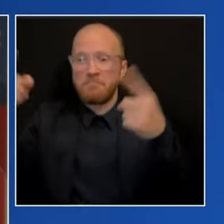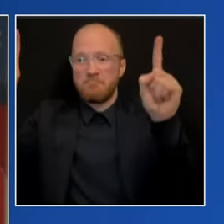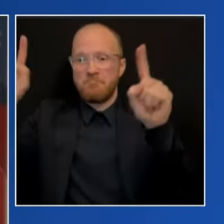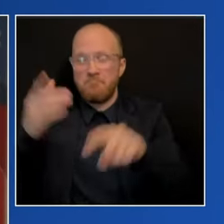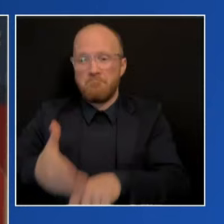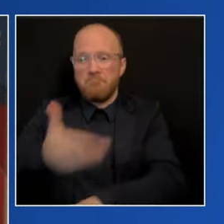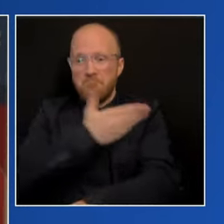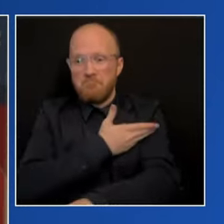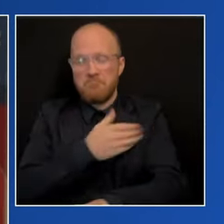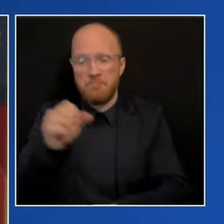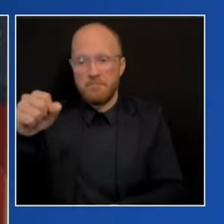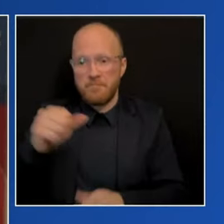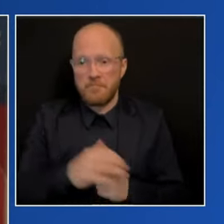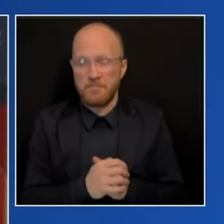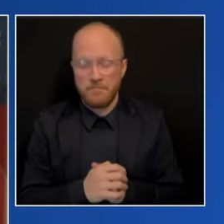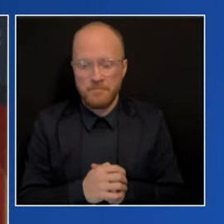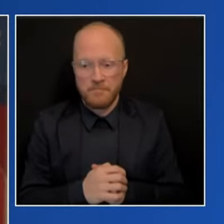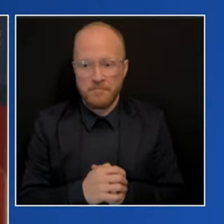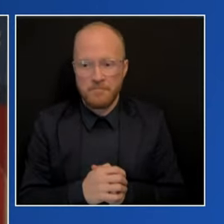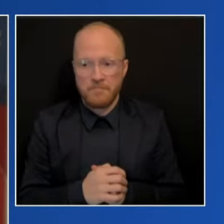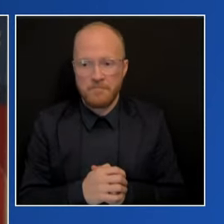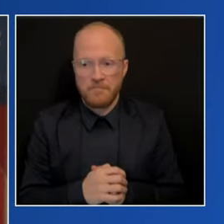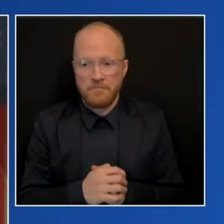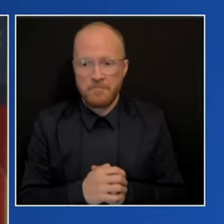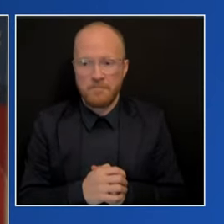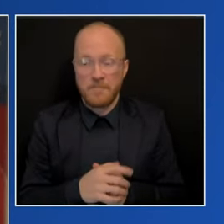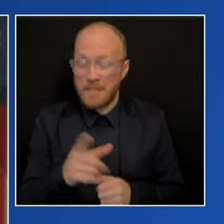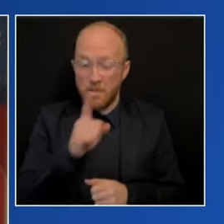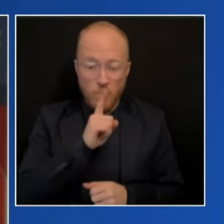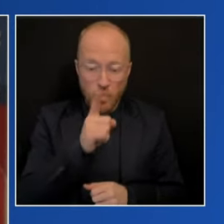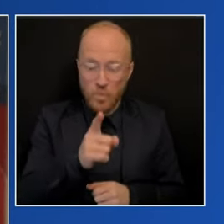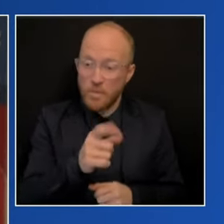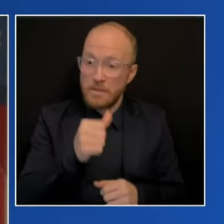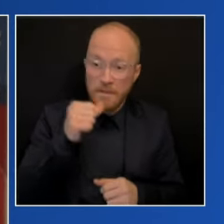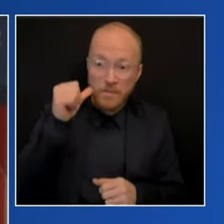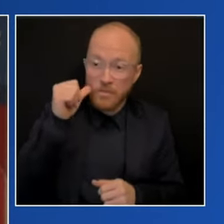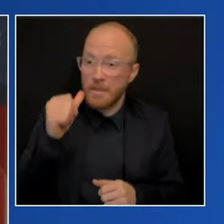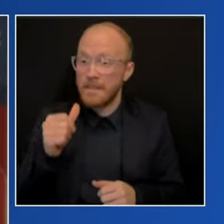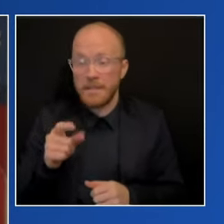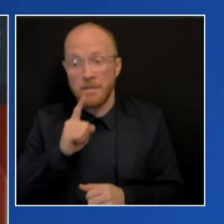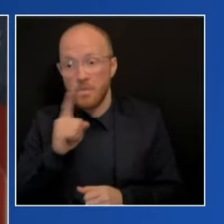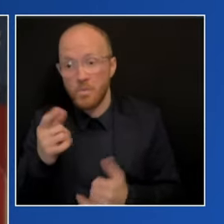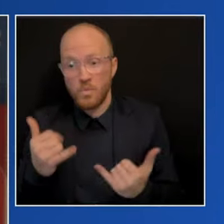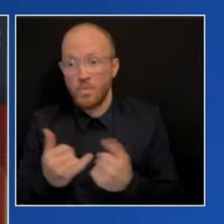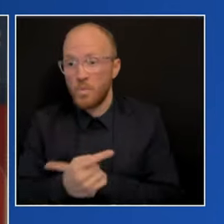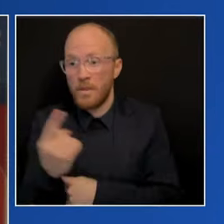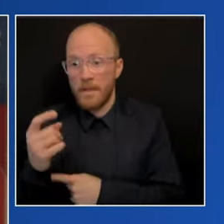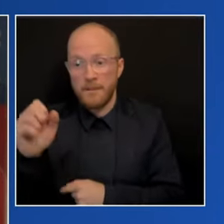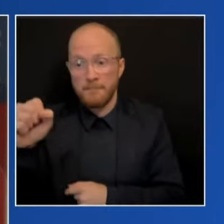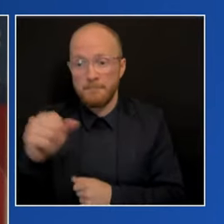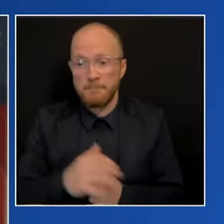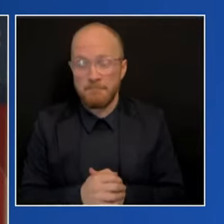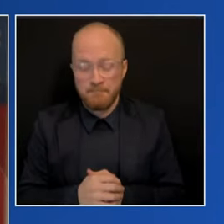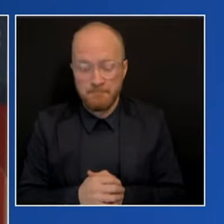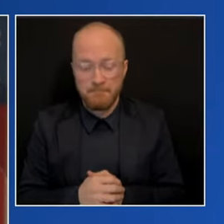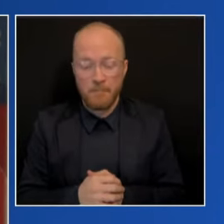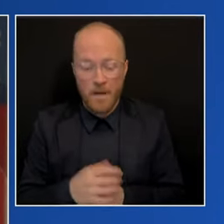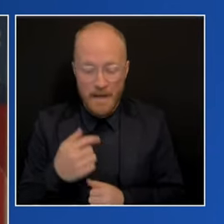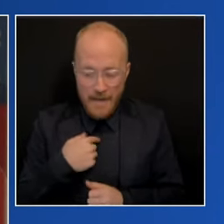That was true yesterday. It is true today. And I guarantee you will be true